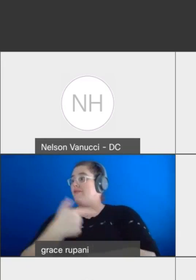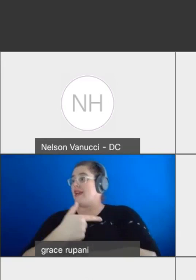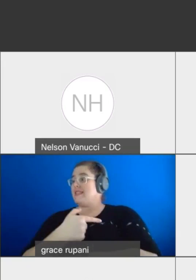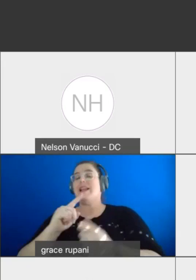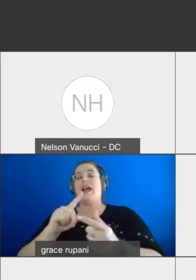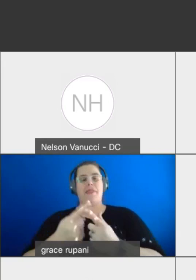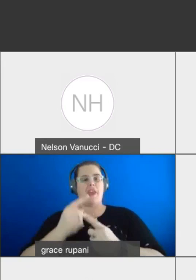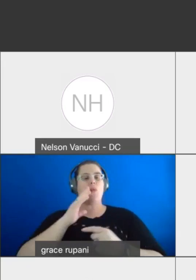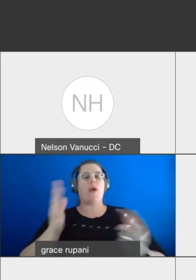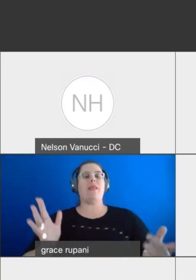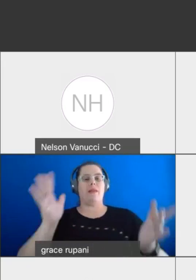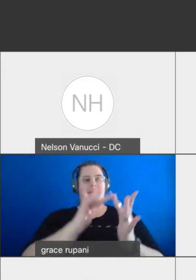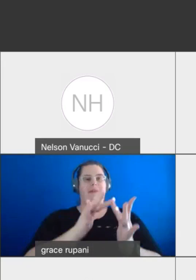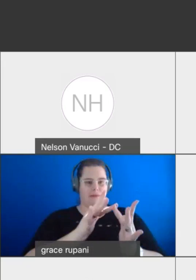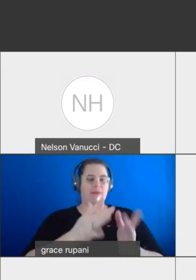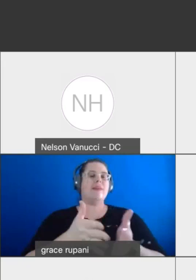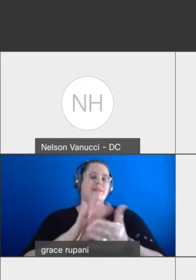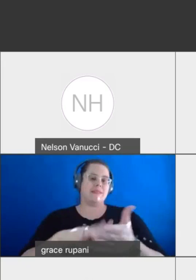schedule a vaccination.